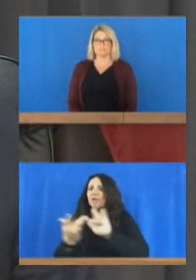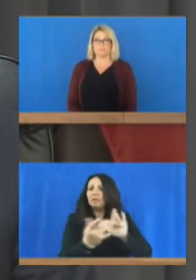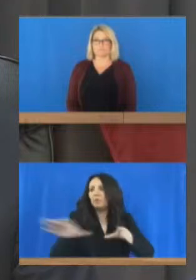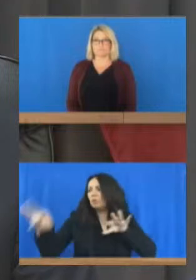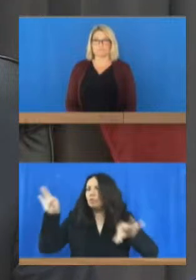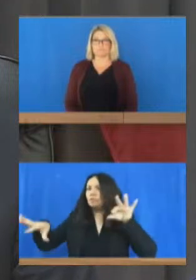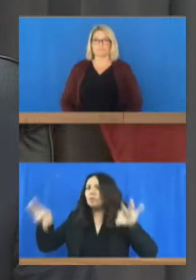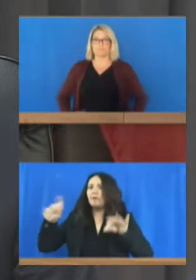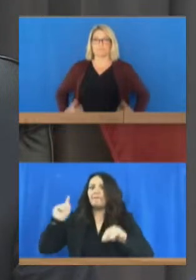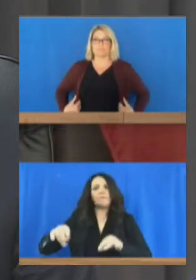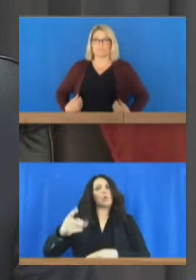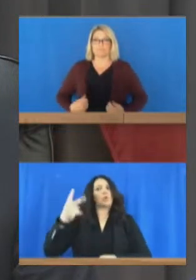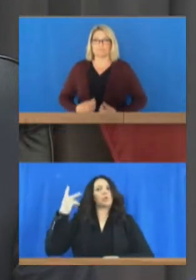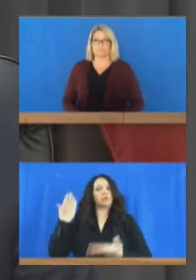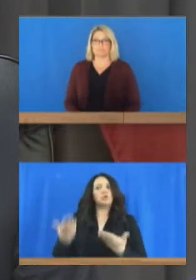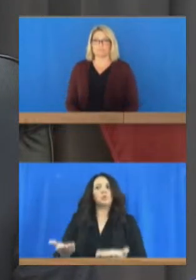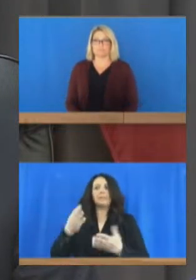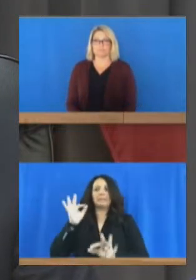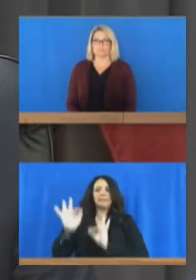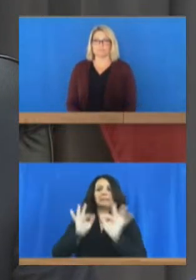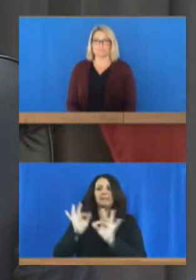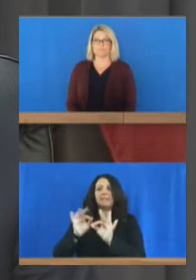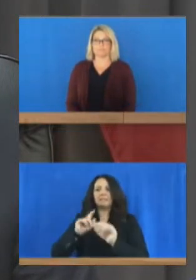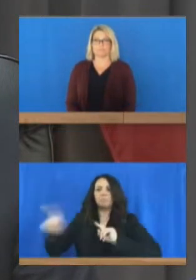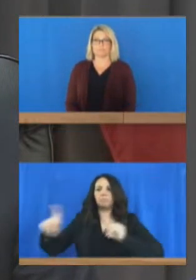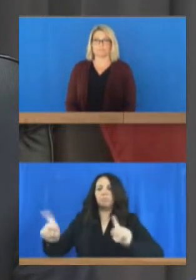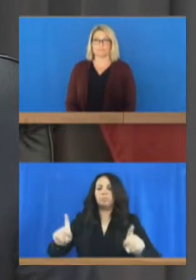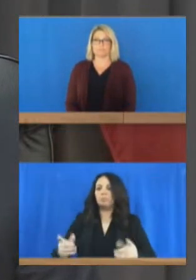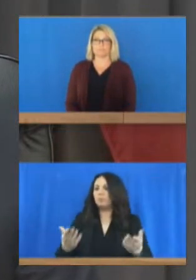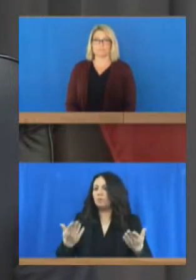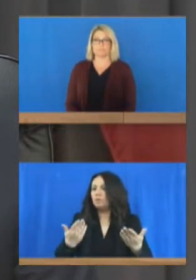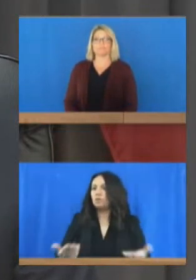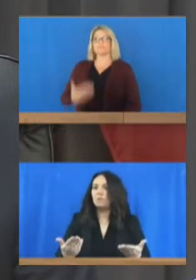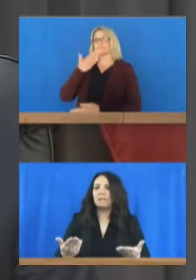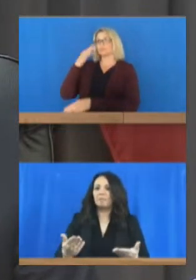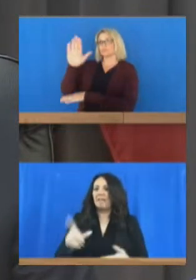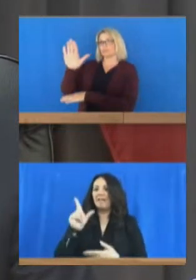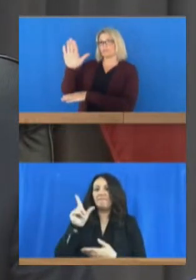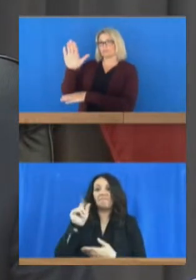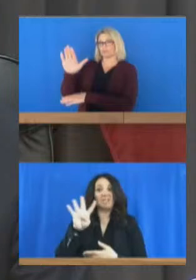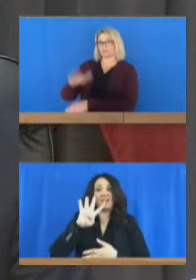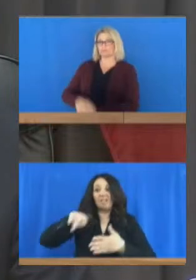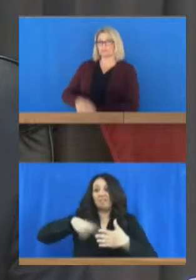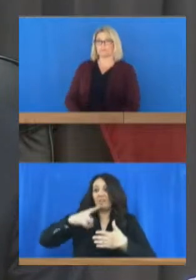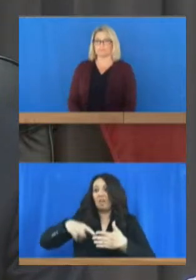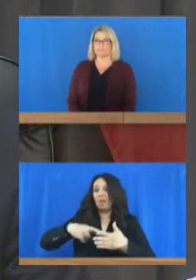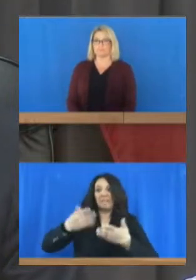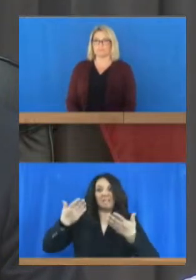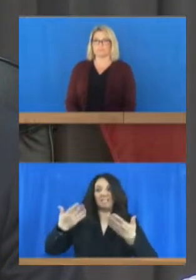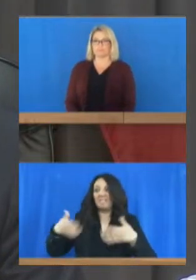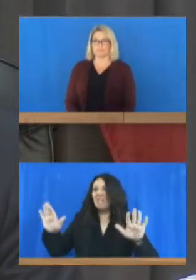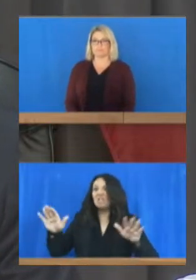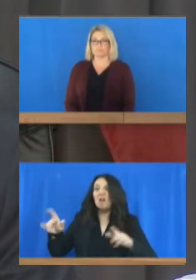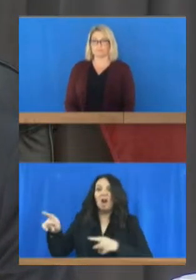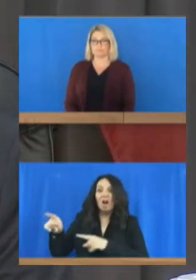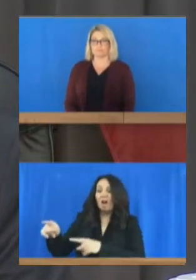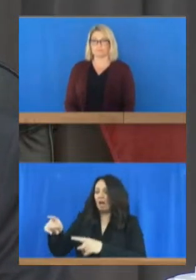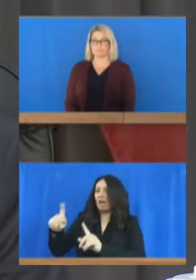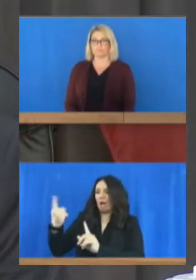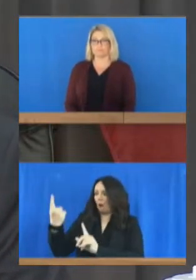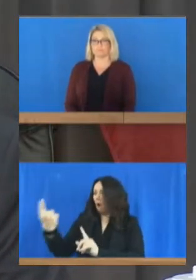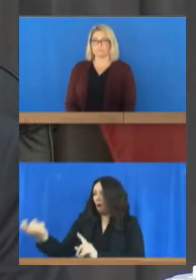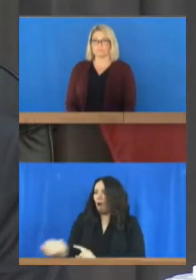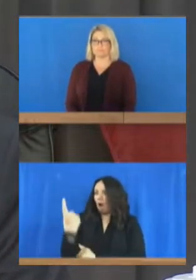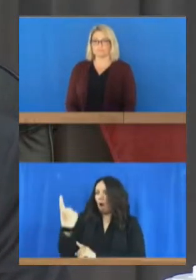de Fort Falls. Vous avez écouté les conseils de la santé publique et pris les mesures nécessaires pour